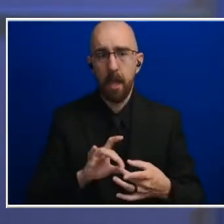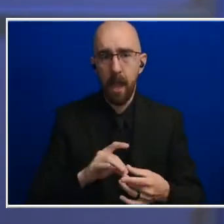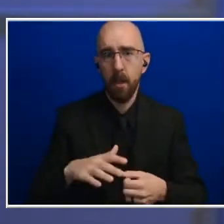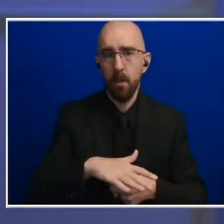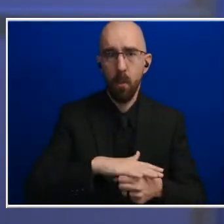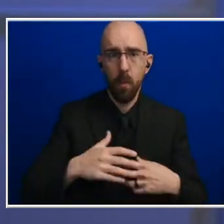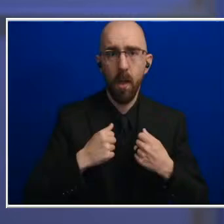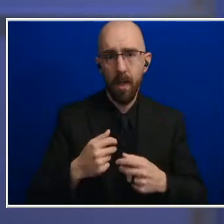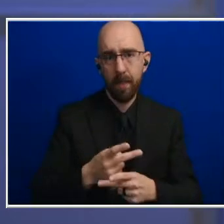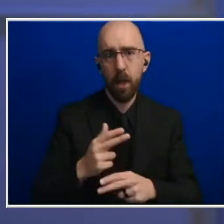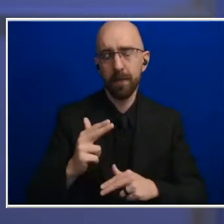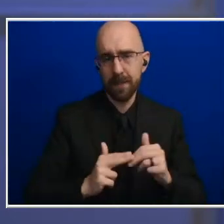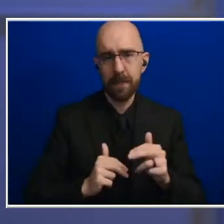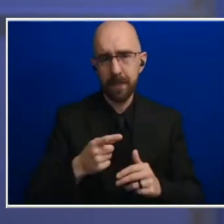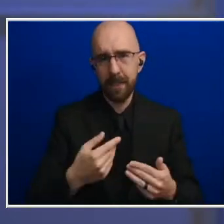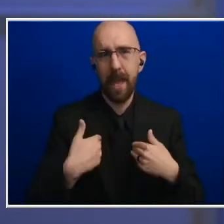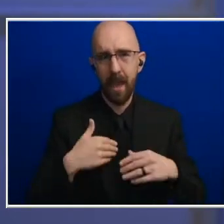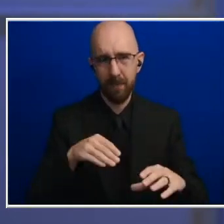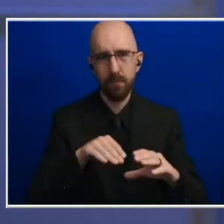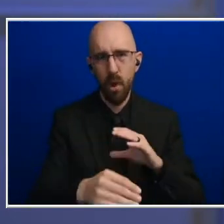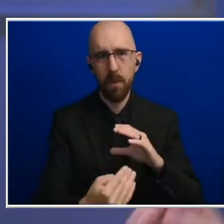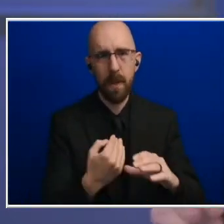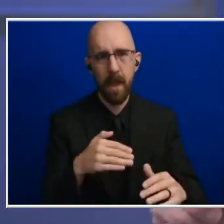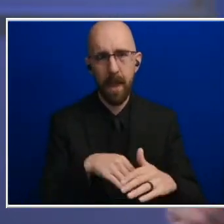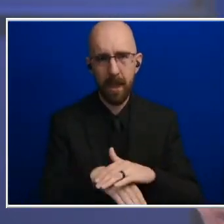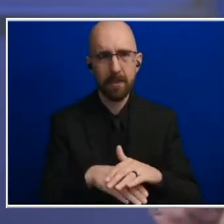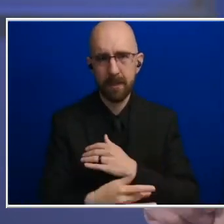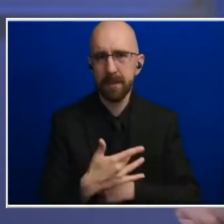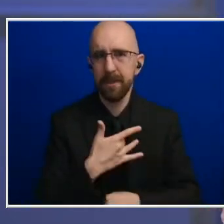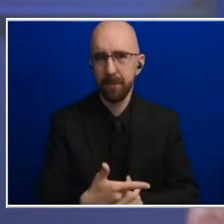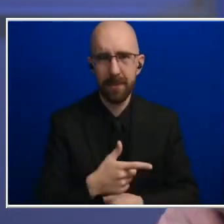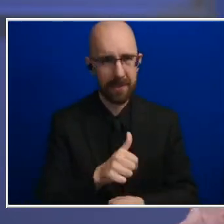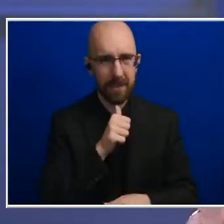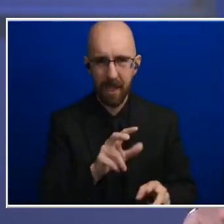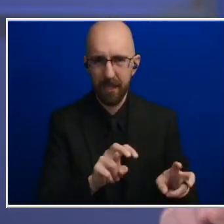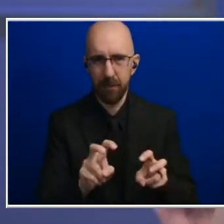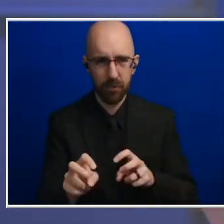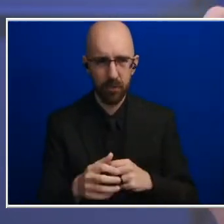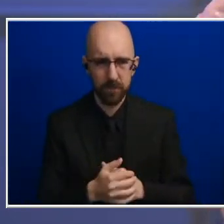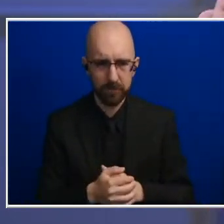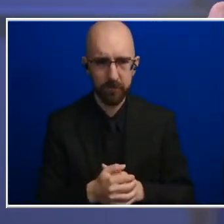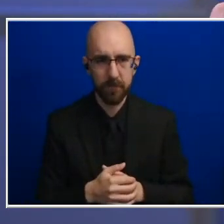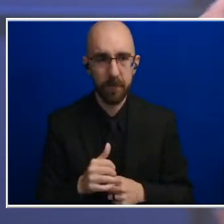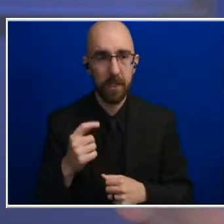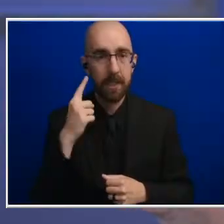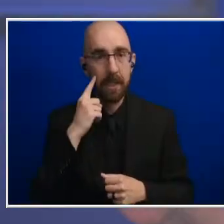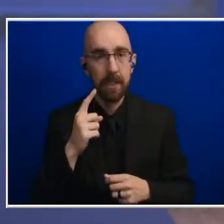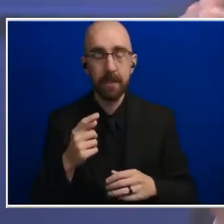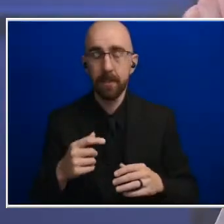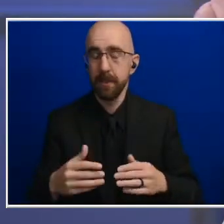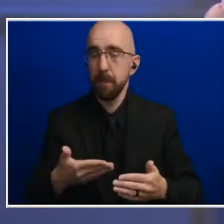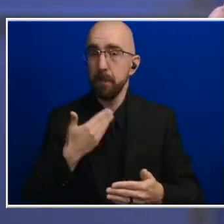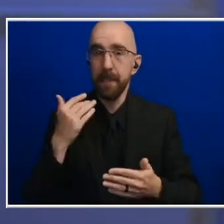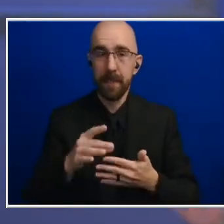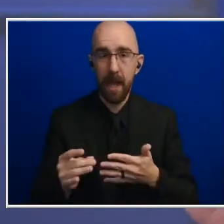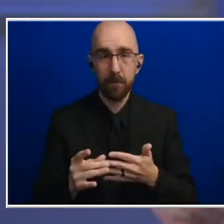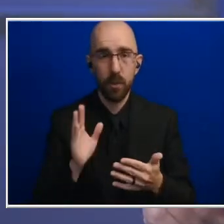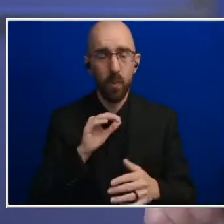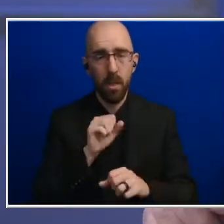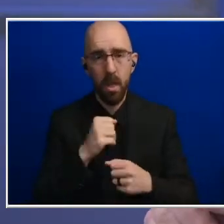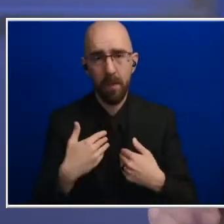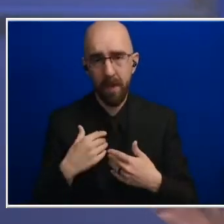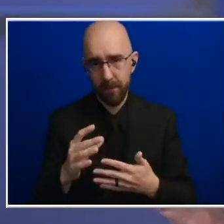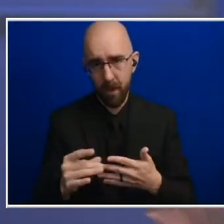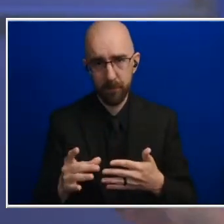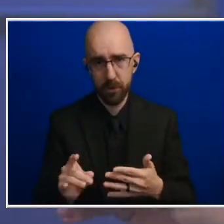have broadband access, and that's not an issue. I don't think it's optimal necessarily. I would love to have the option to get to everyone's